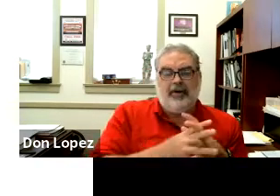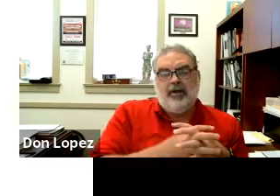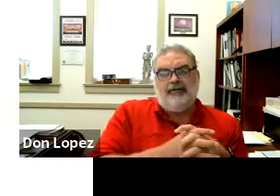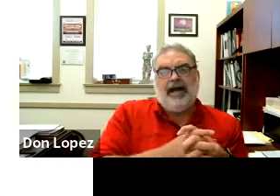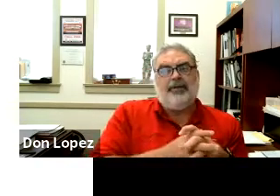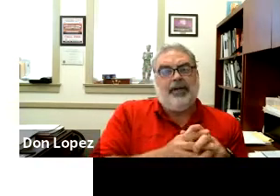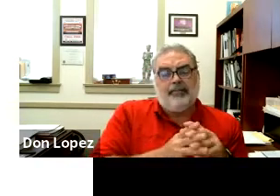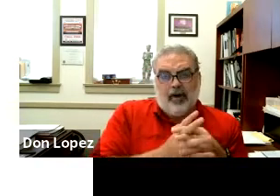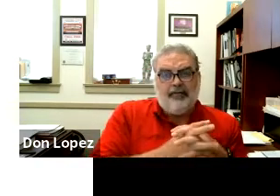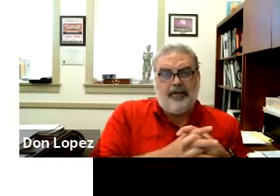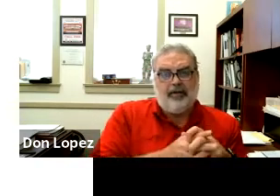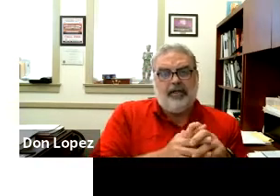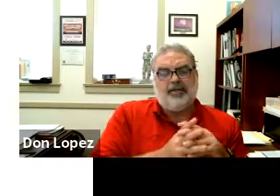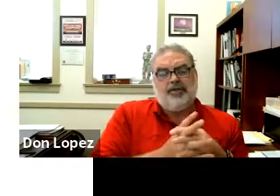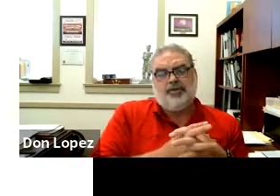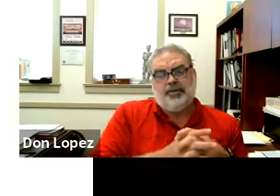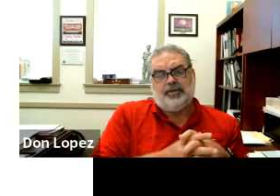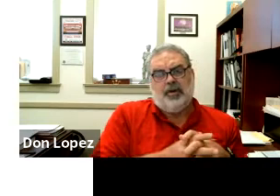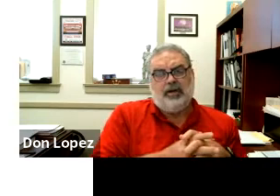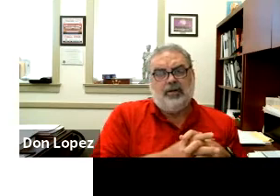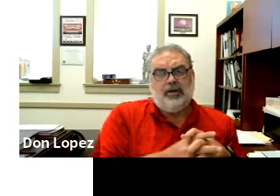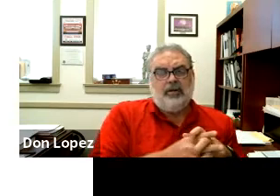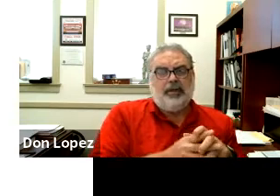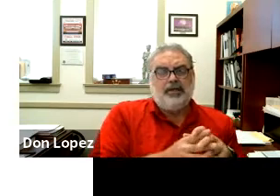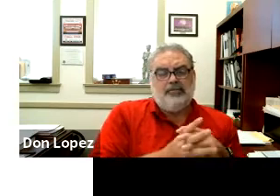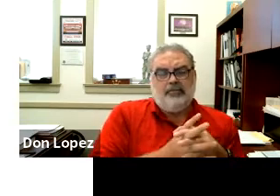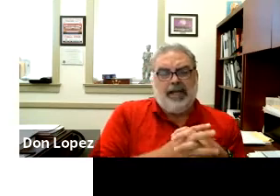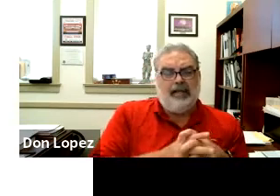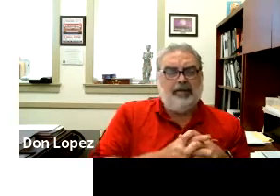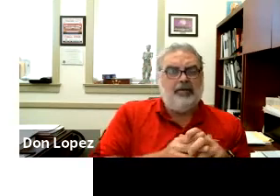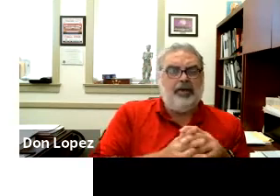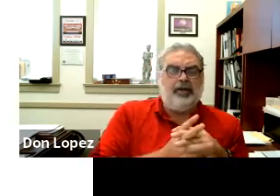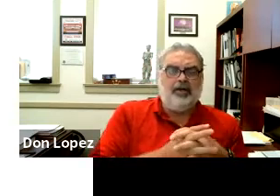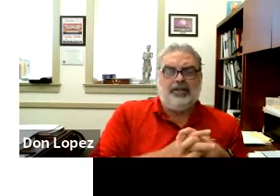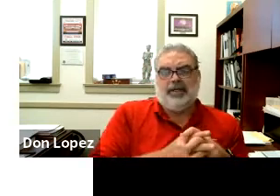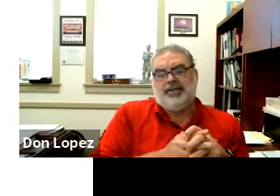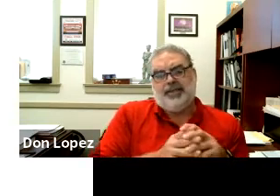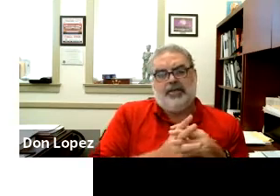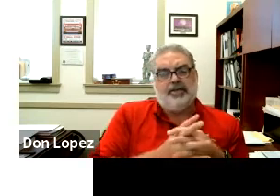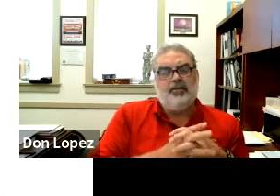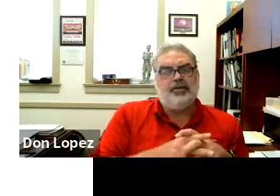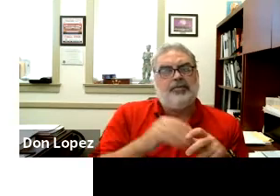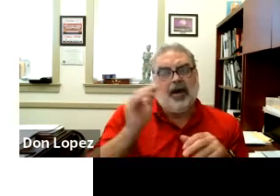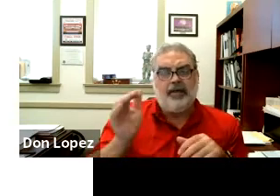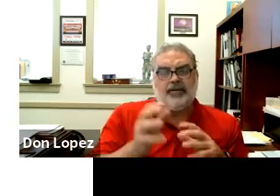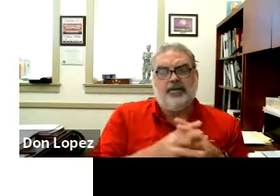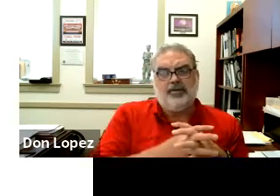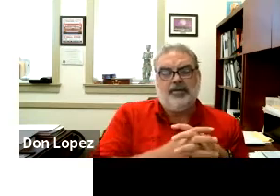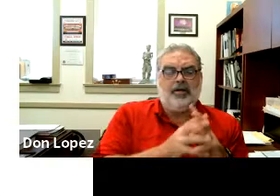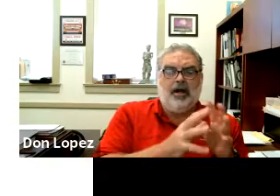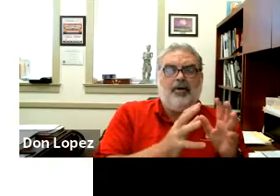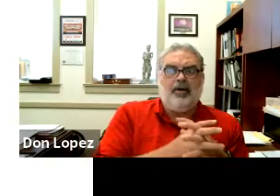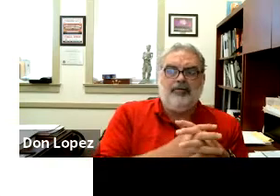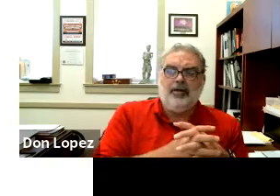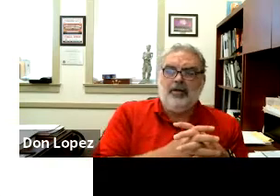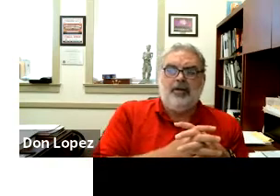now they're factoring in private institutions as well, because many of the community colleges actually send students to private institutions